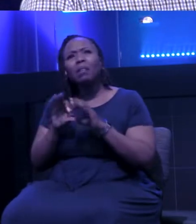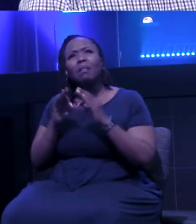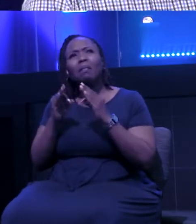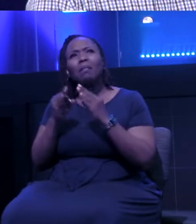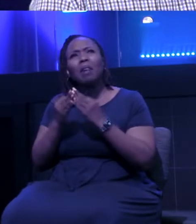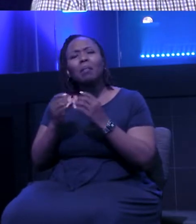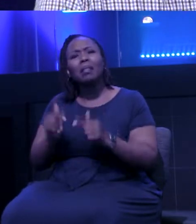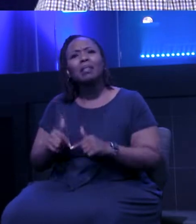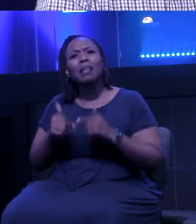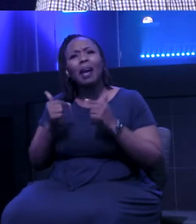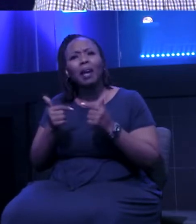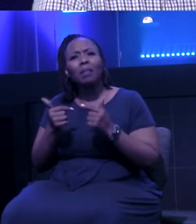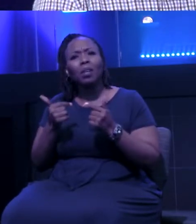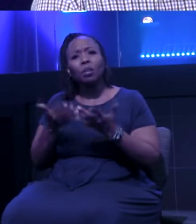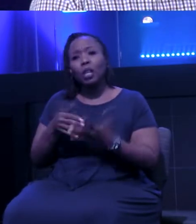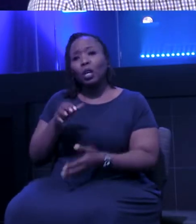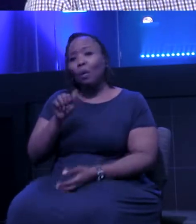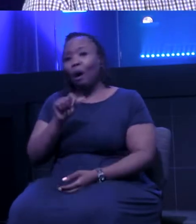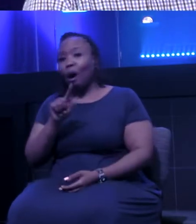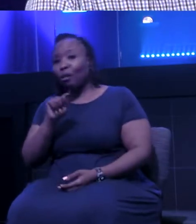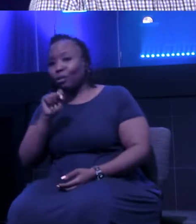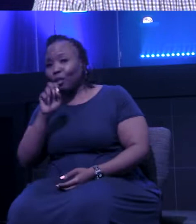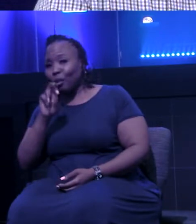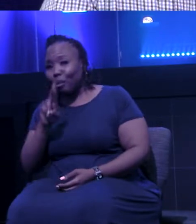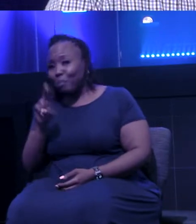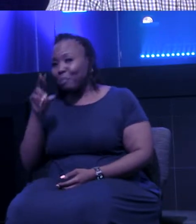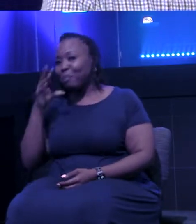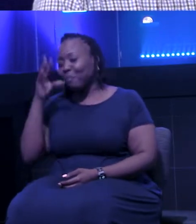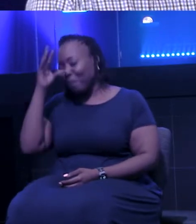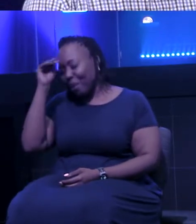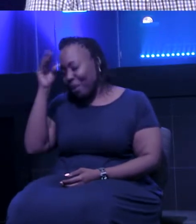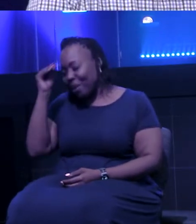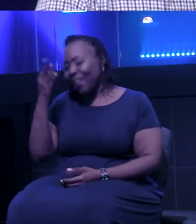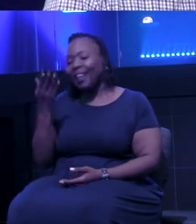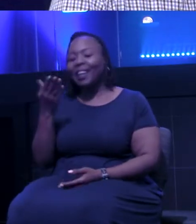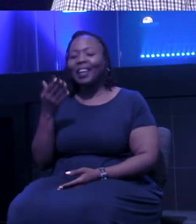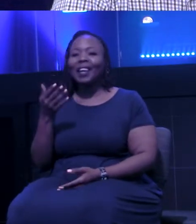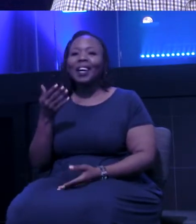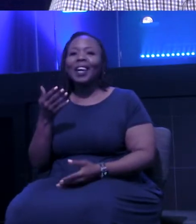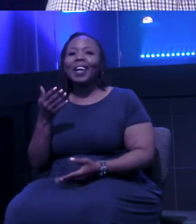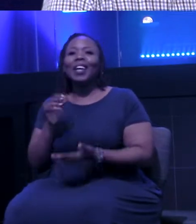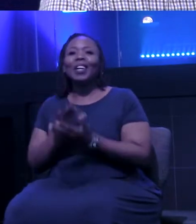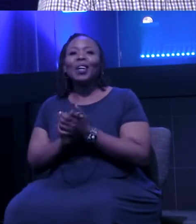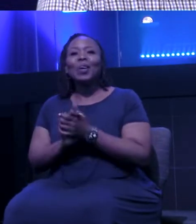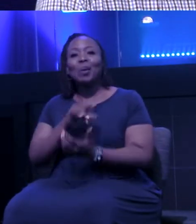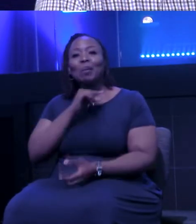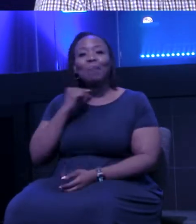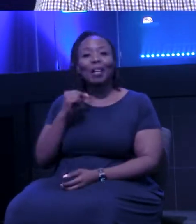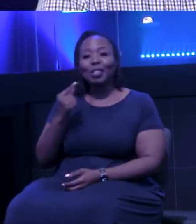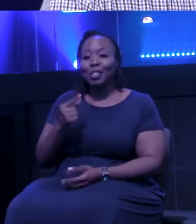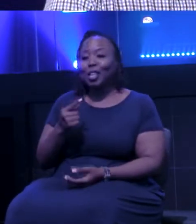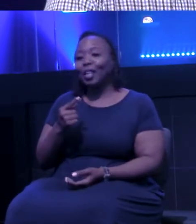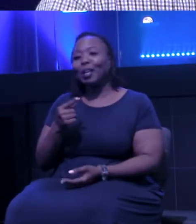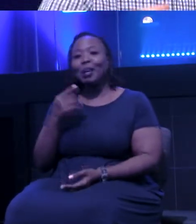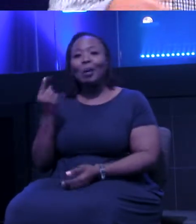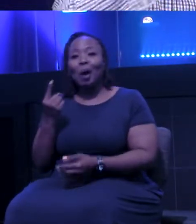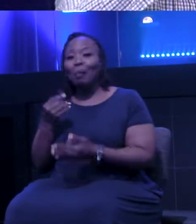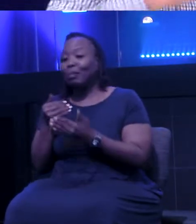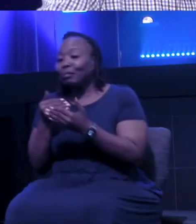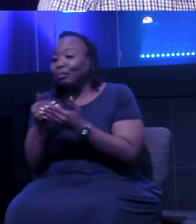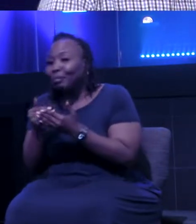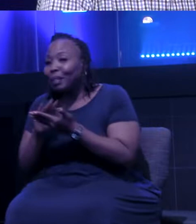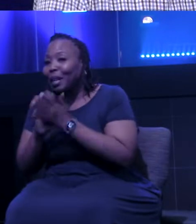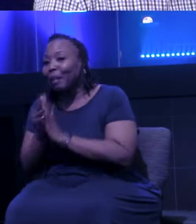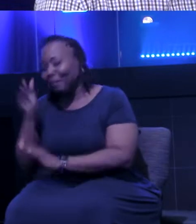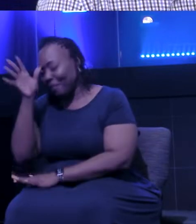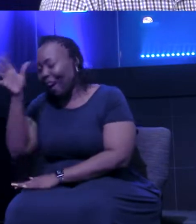talking about you're an altar boy and almost rather than Pastor G, you almost became Father G. So, yes. But God had different plans